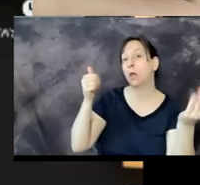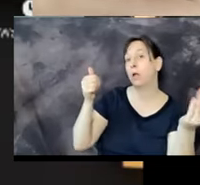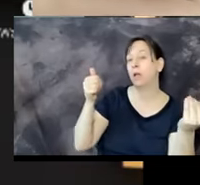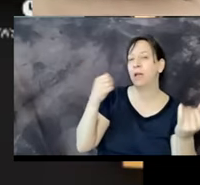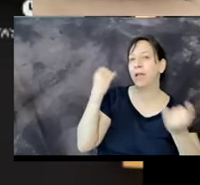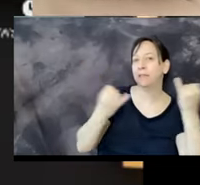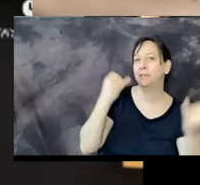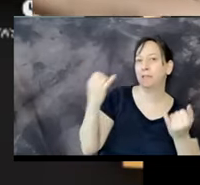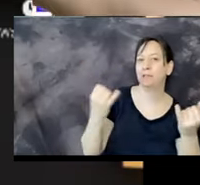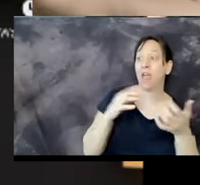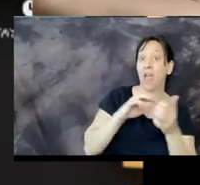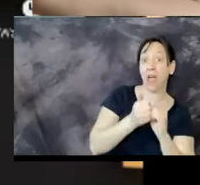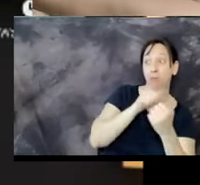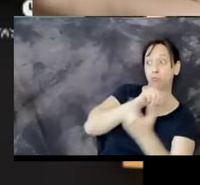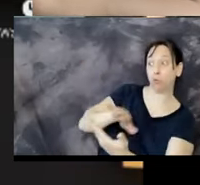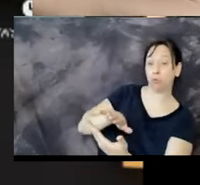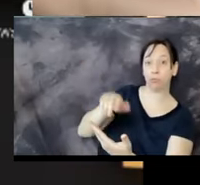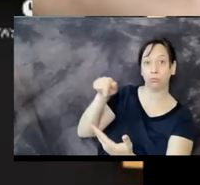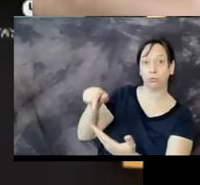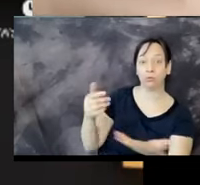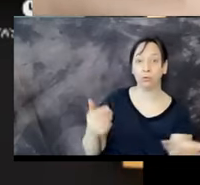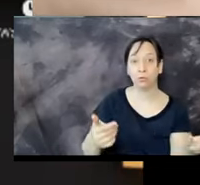hopefully some questions will start popping up there.